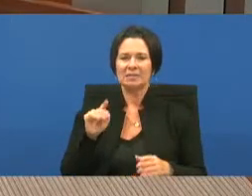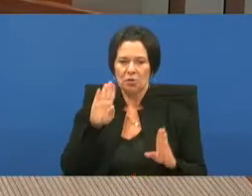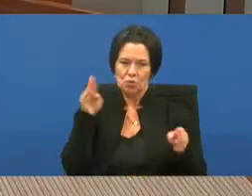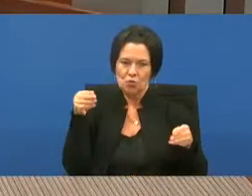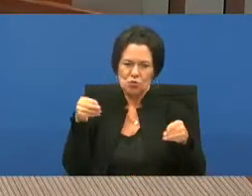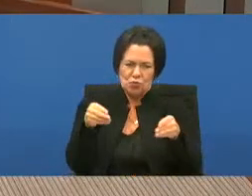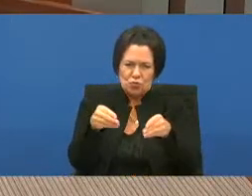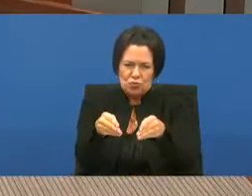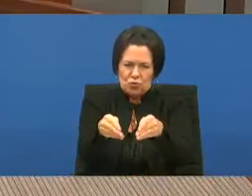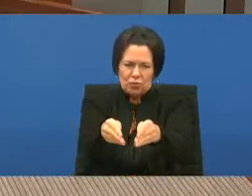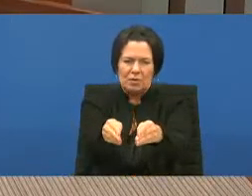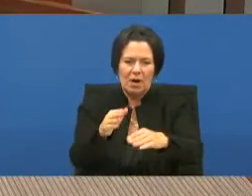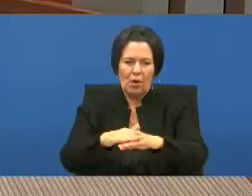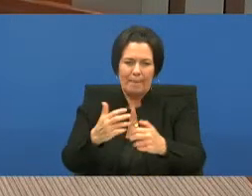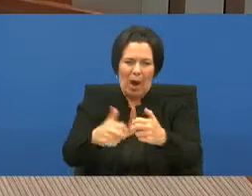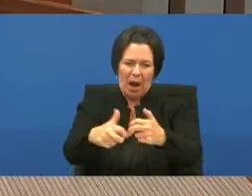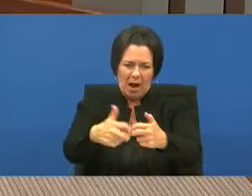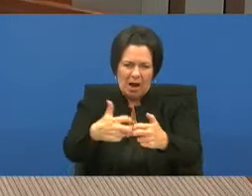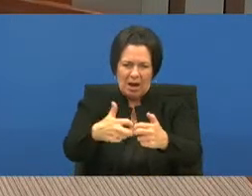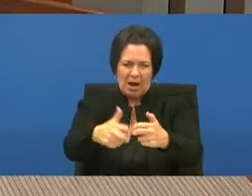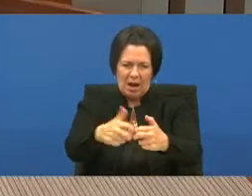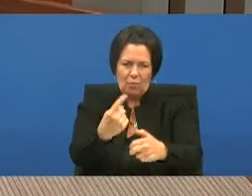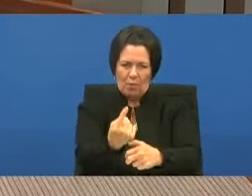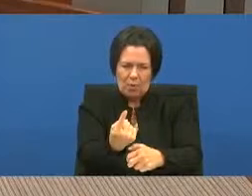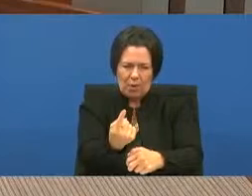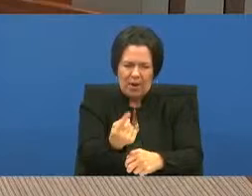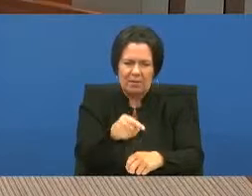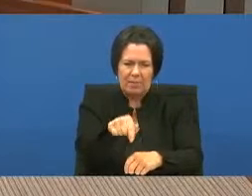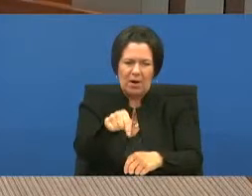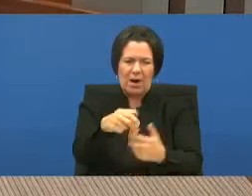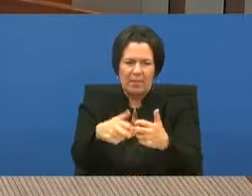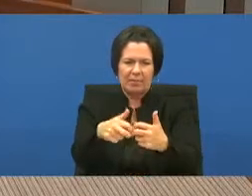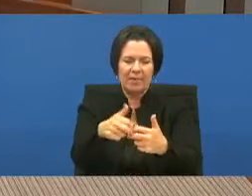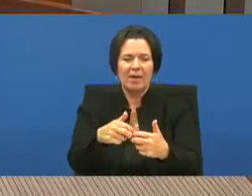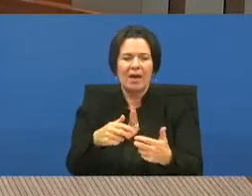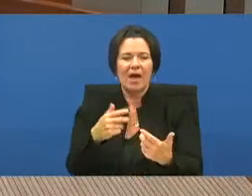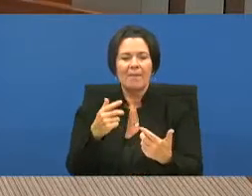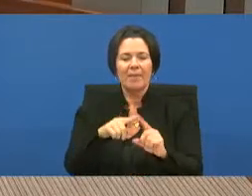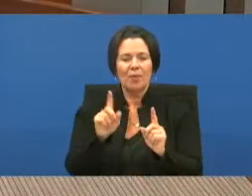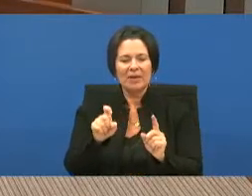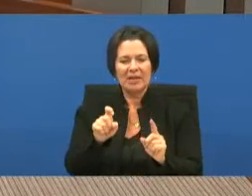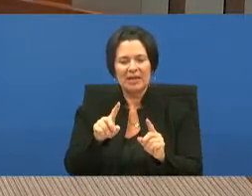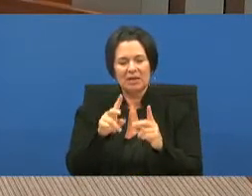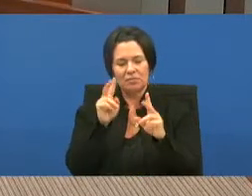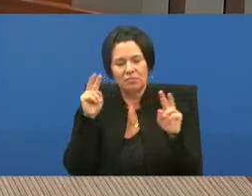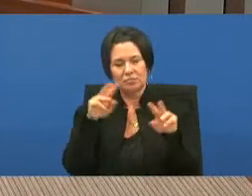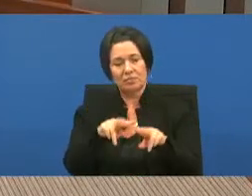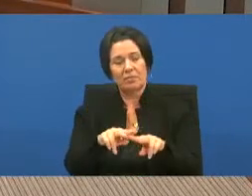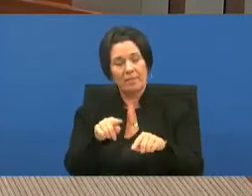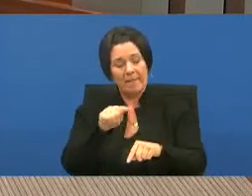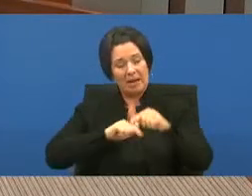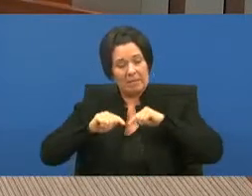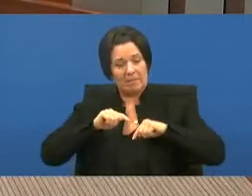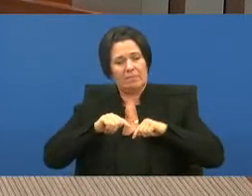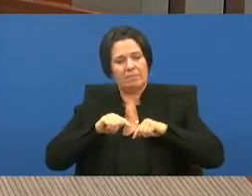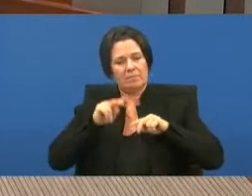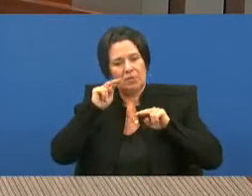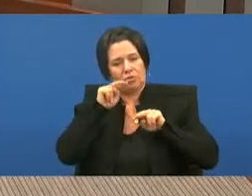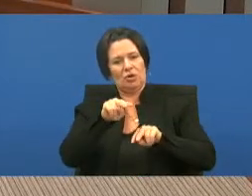problems. And usually the adverse of the reactionary is creation and being creative.